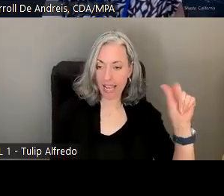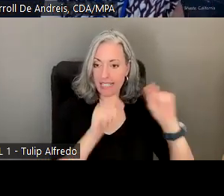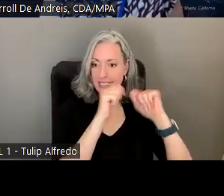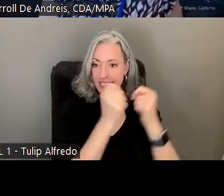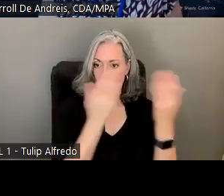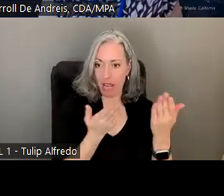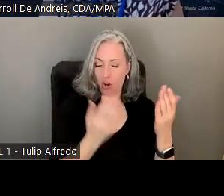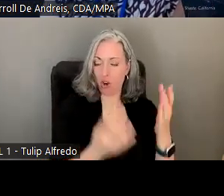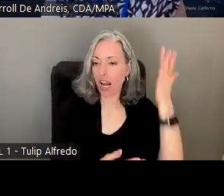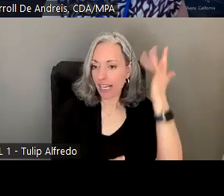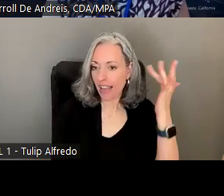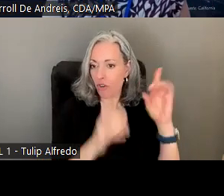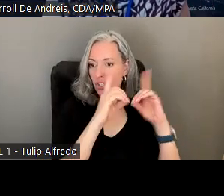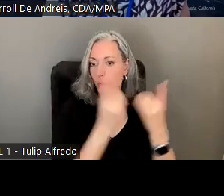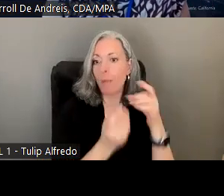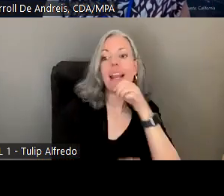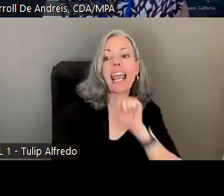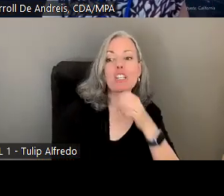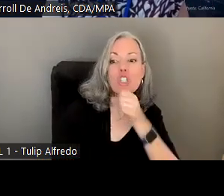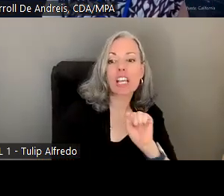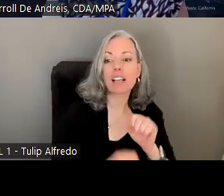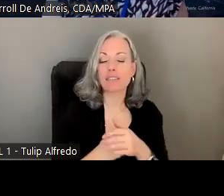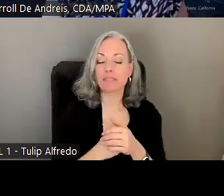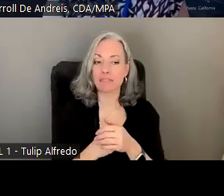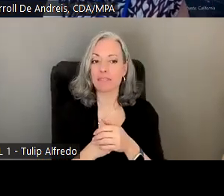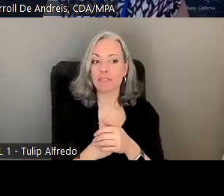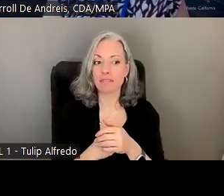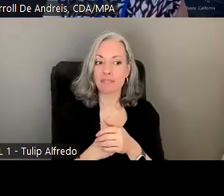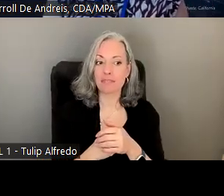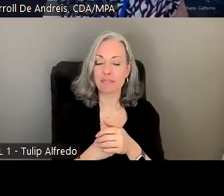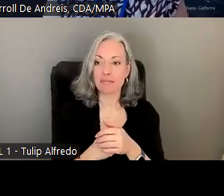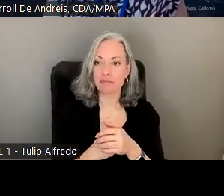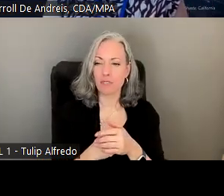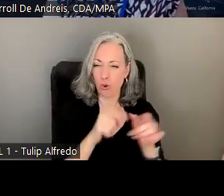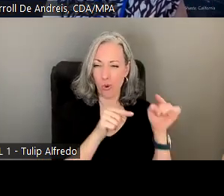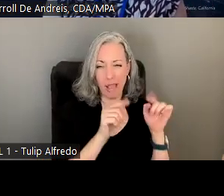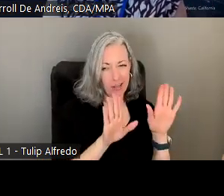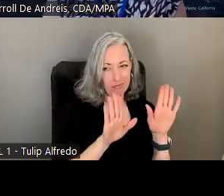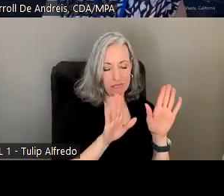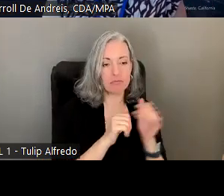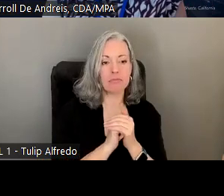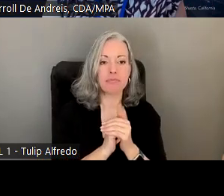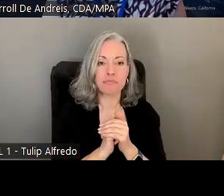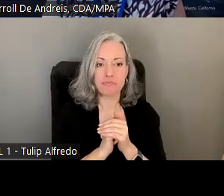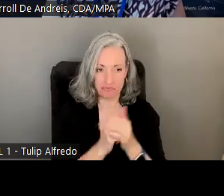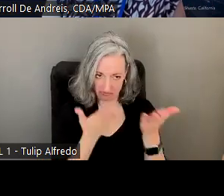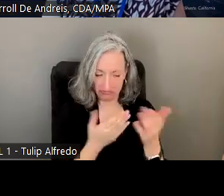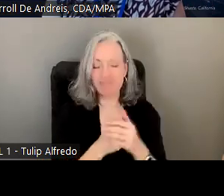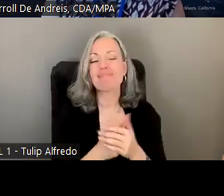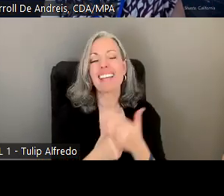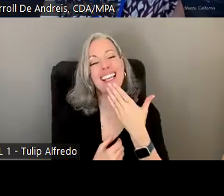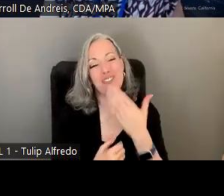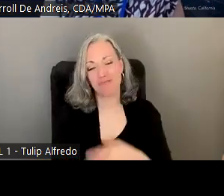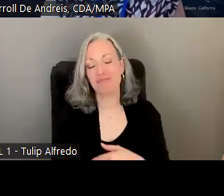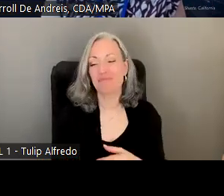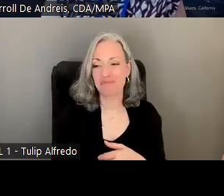at the California Department of Aging. And let's go back one more slide just to recall where we are. Thank you.